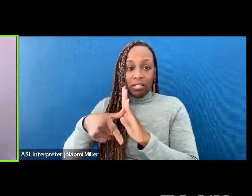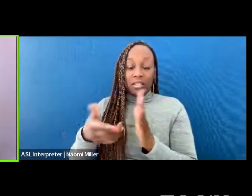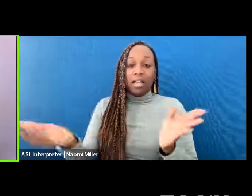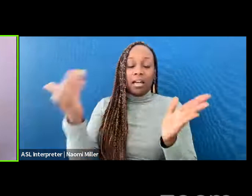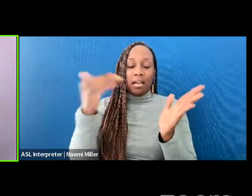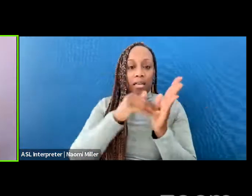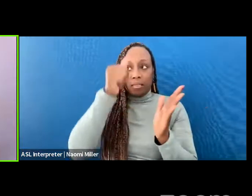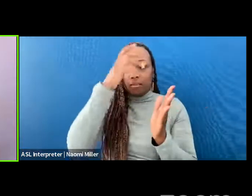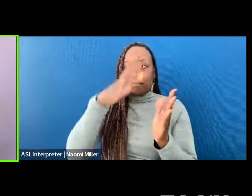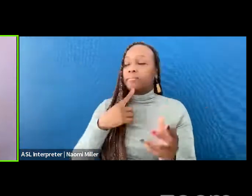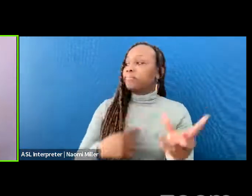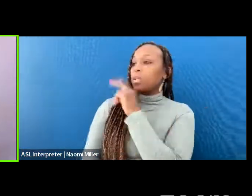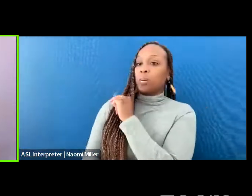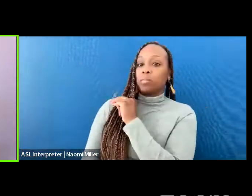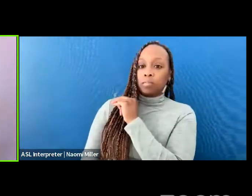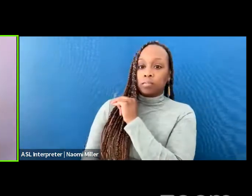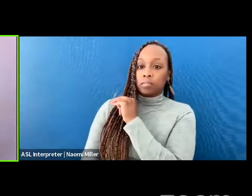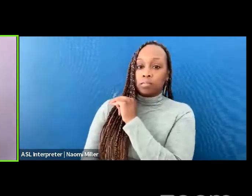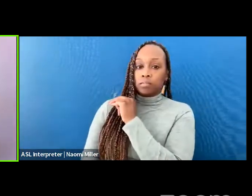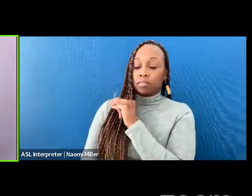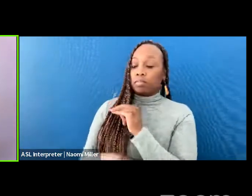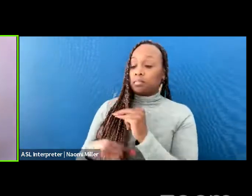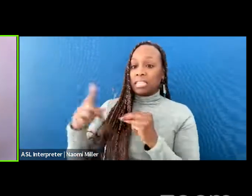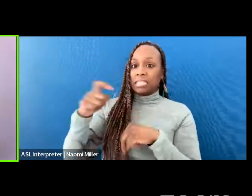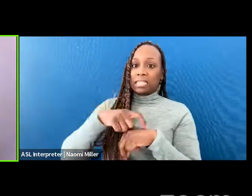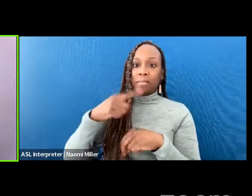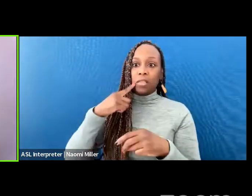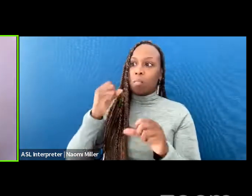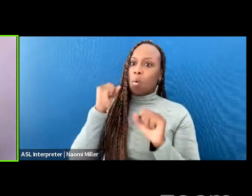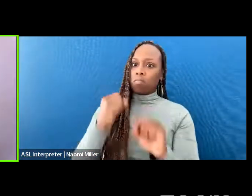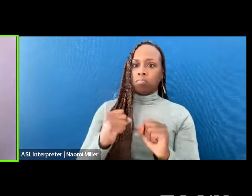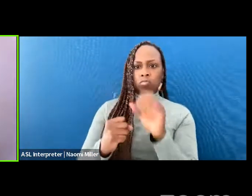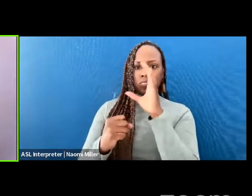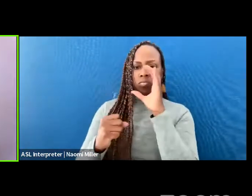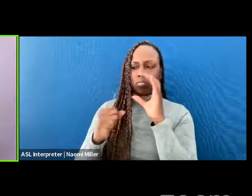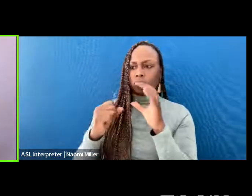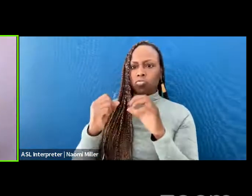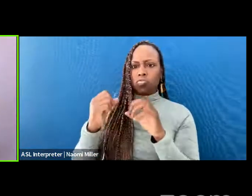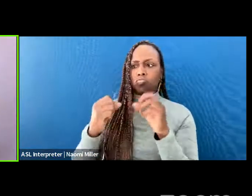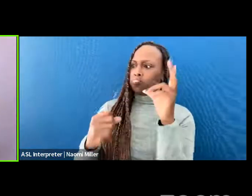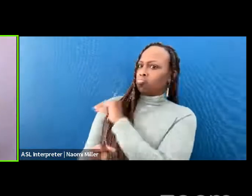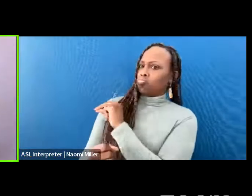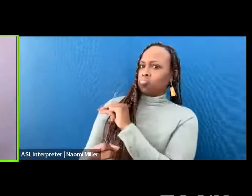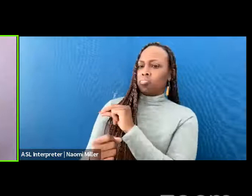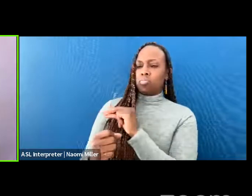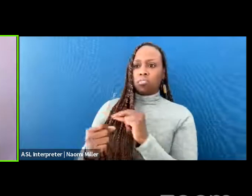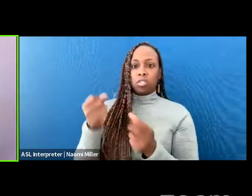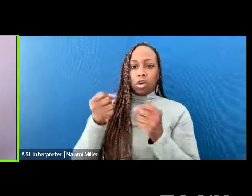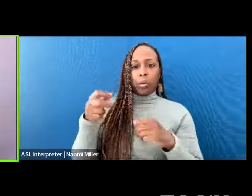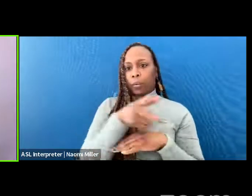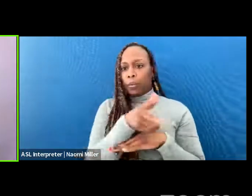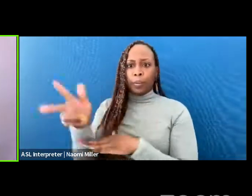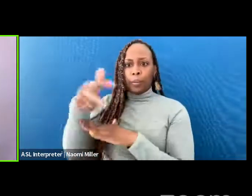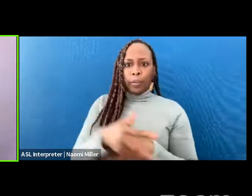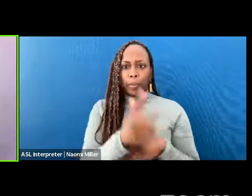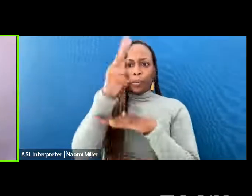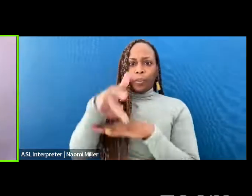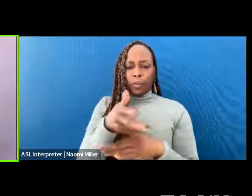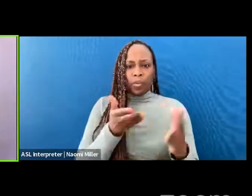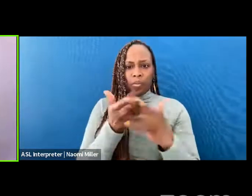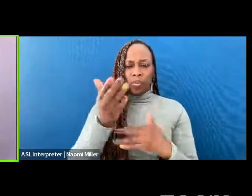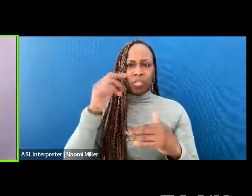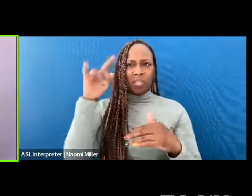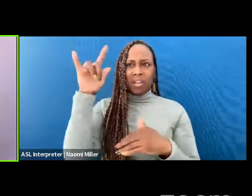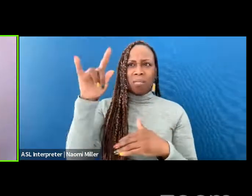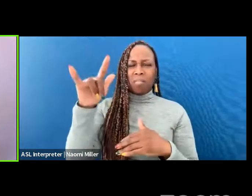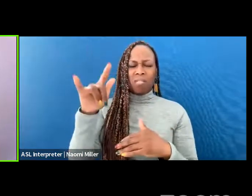the man said no, this time a little bit more forcefully as the cart weaved through the airport. The woman looked demoralized